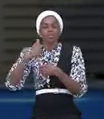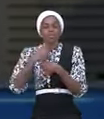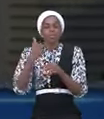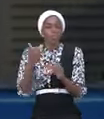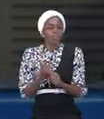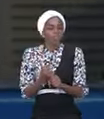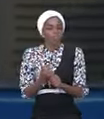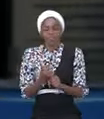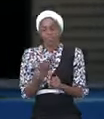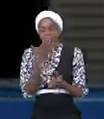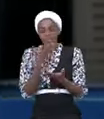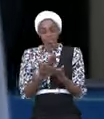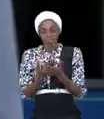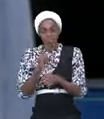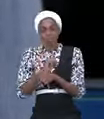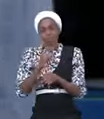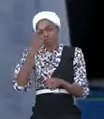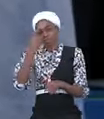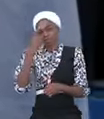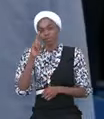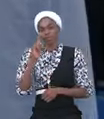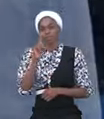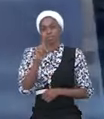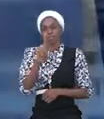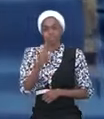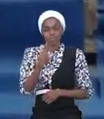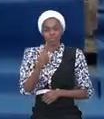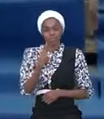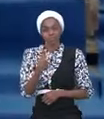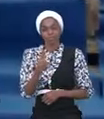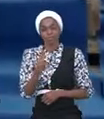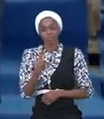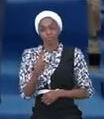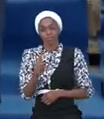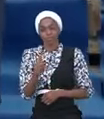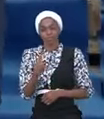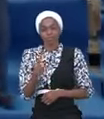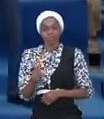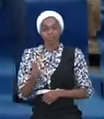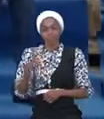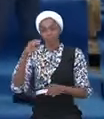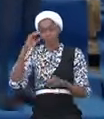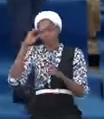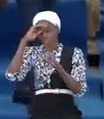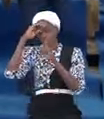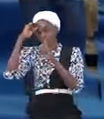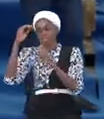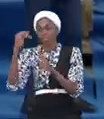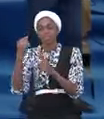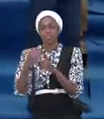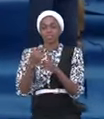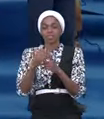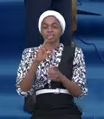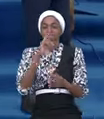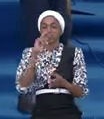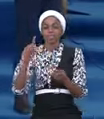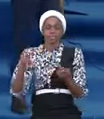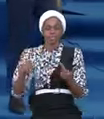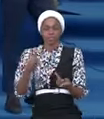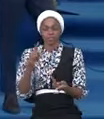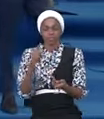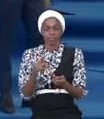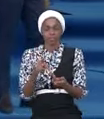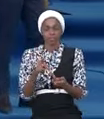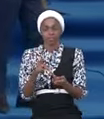oh, you make things work for you. His works are perfect. They are